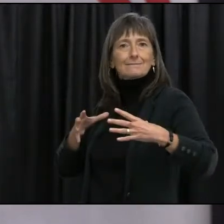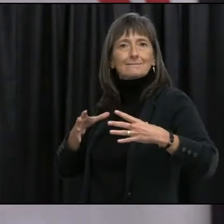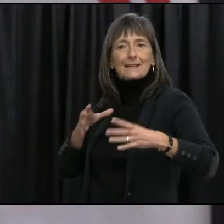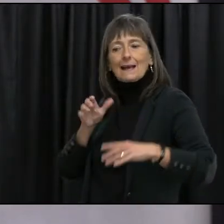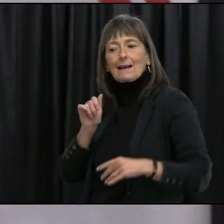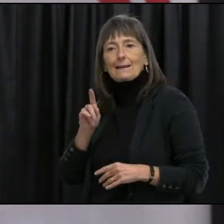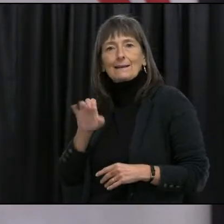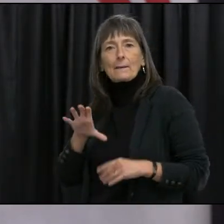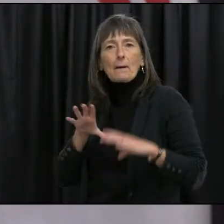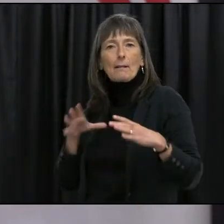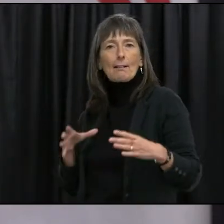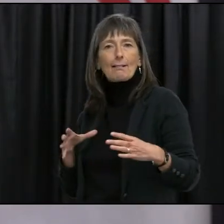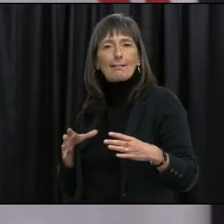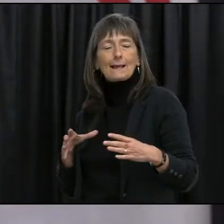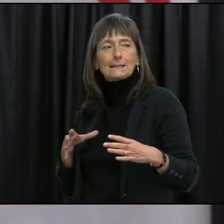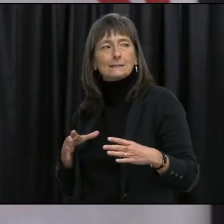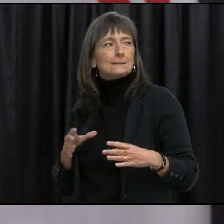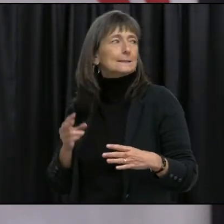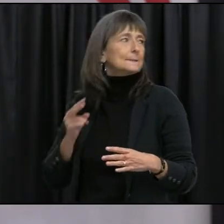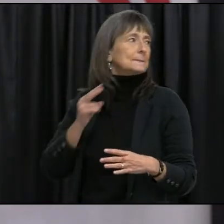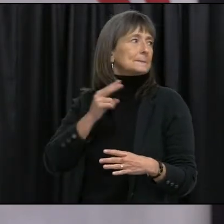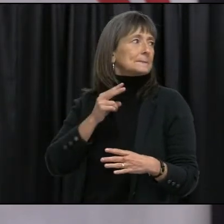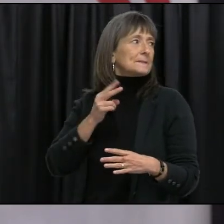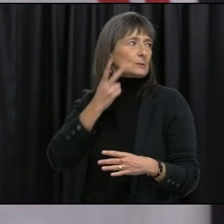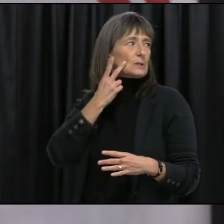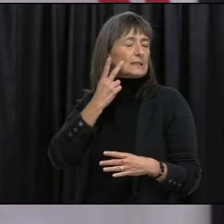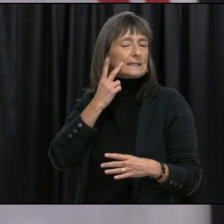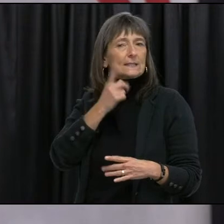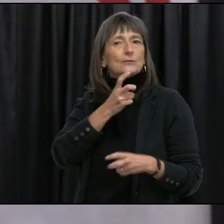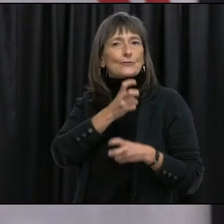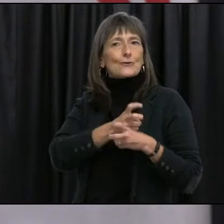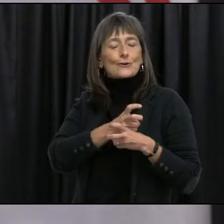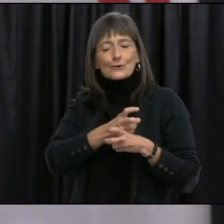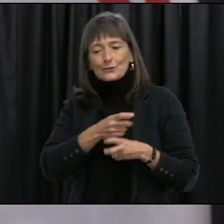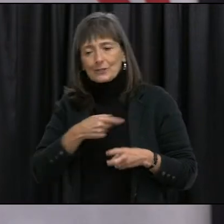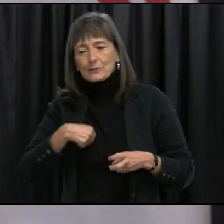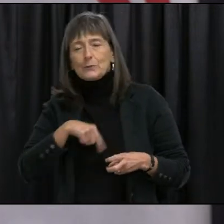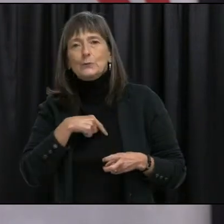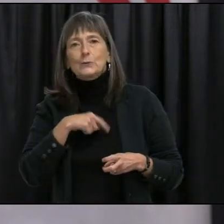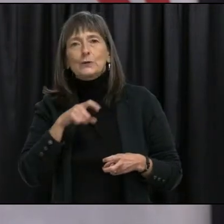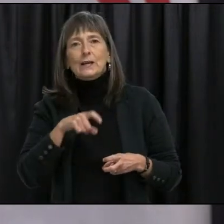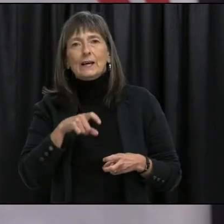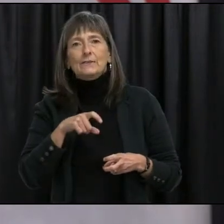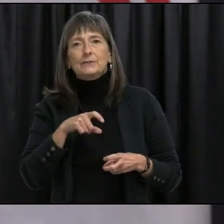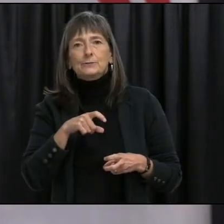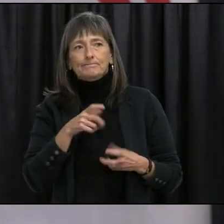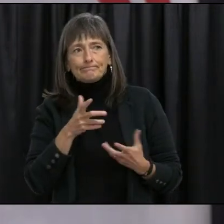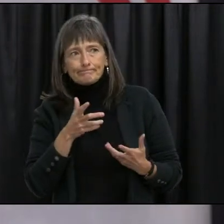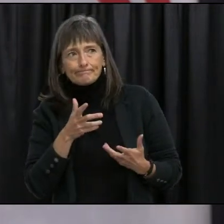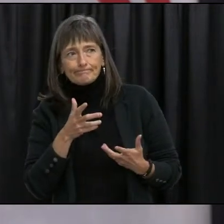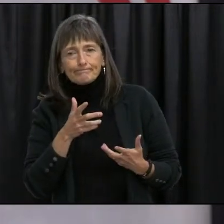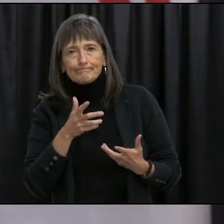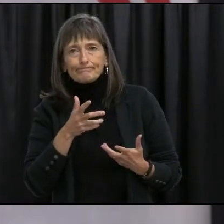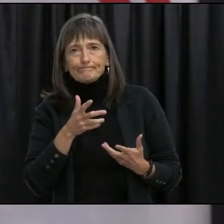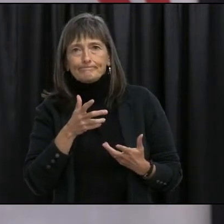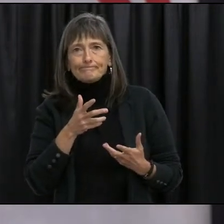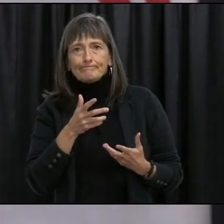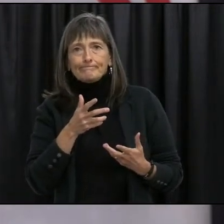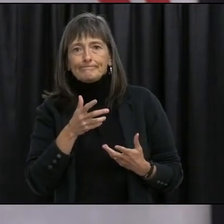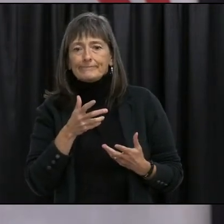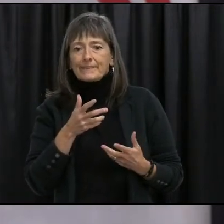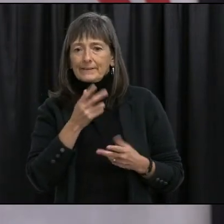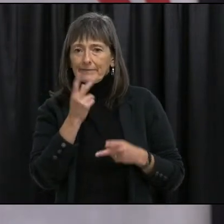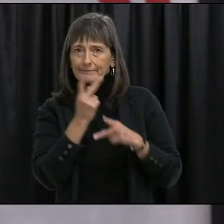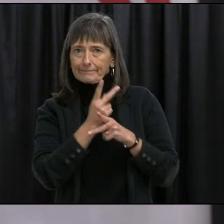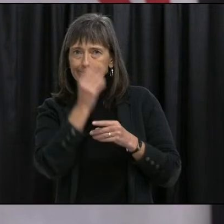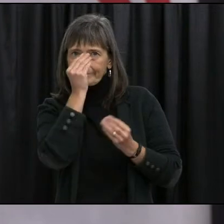to recognize those challenges that they face. We have to share in terms of what we can do to keep